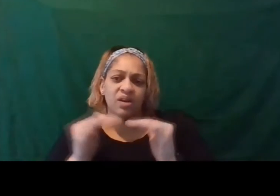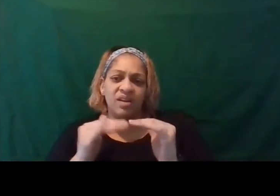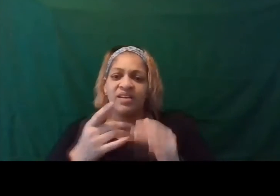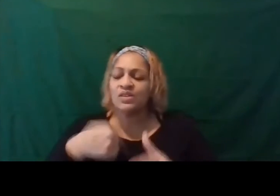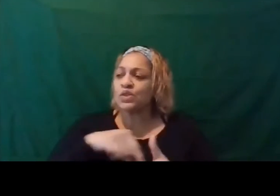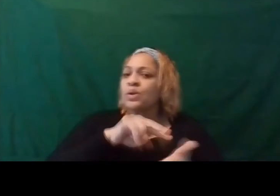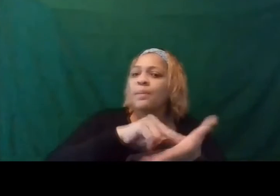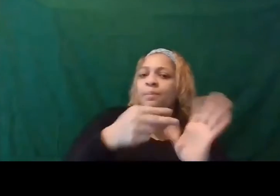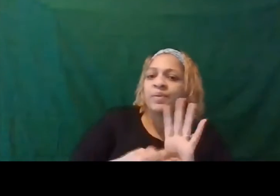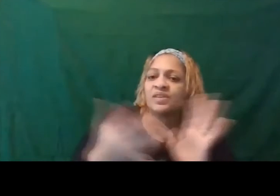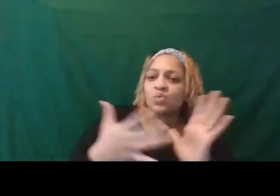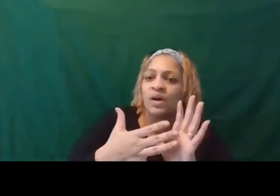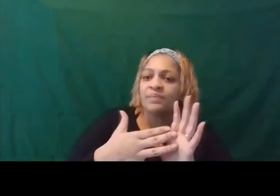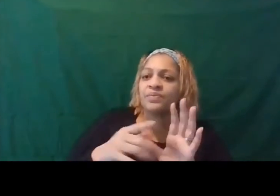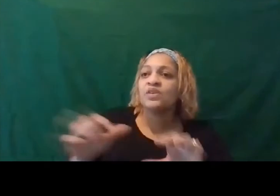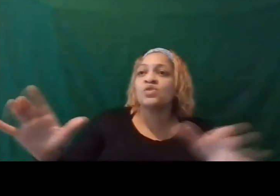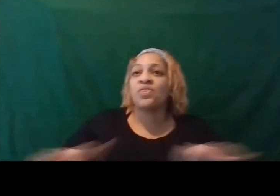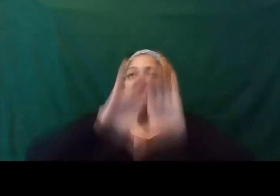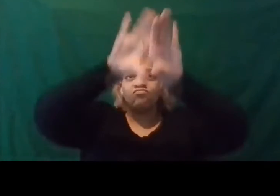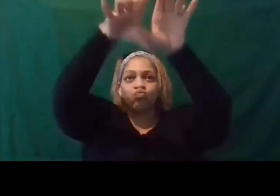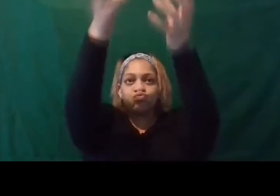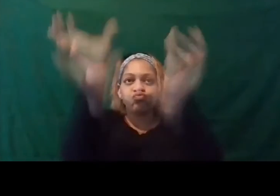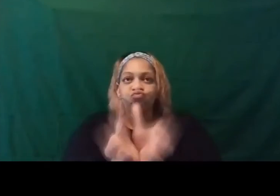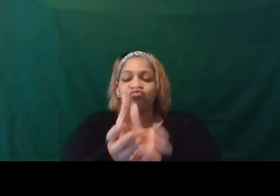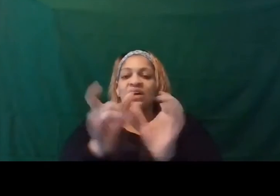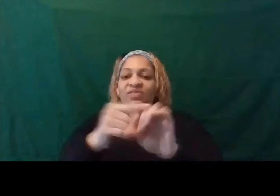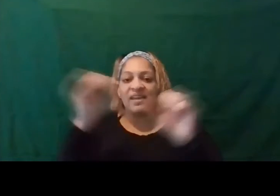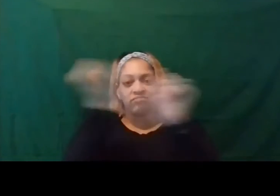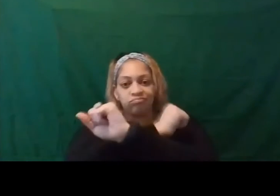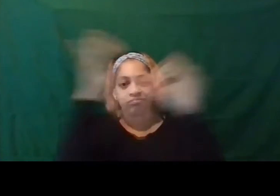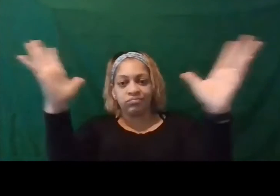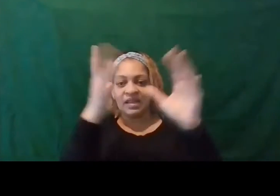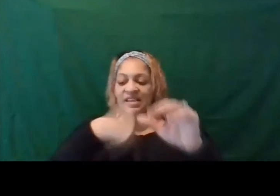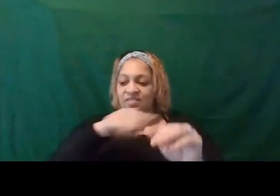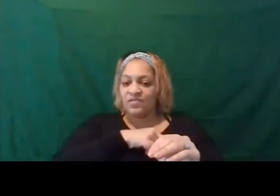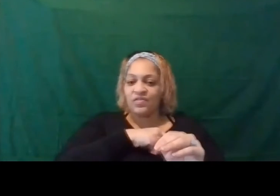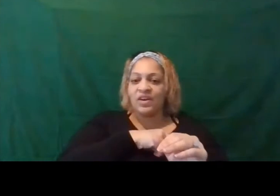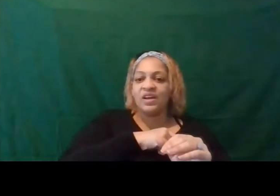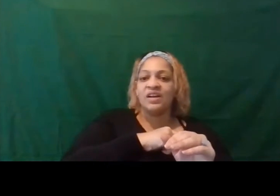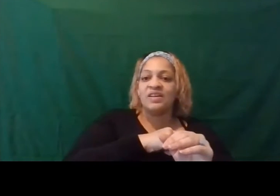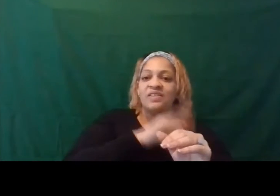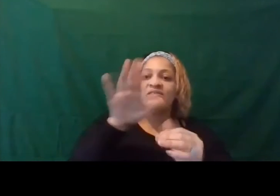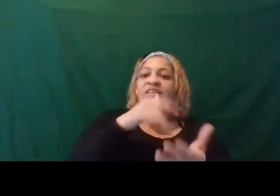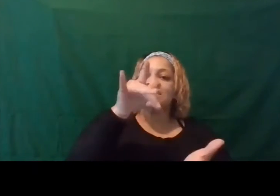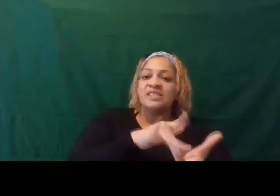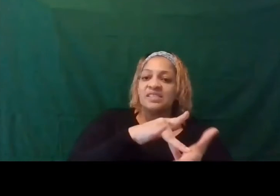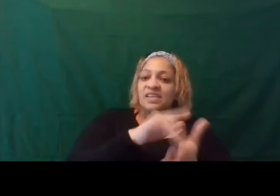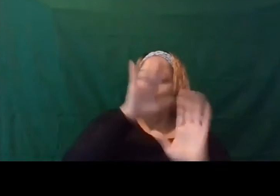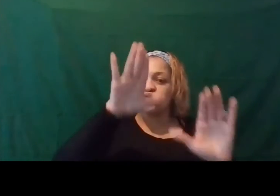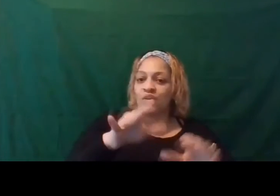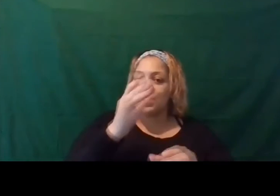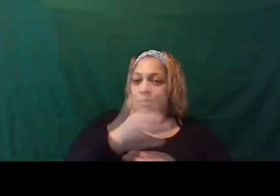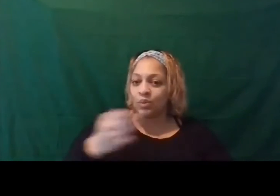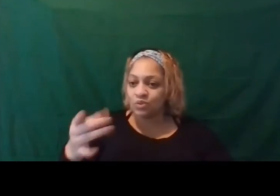of our parent organization, which means it is also partly the vision of CSL Greater Baltimore. Every person, each and every